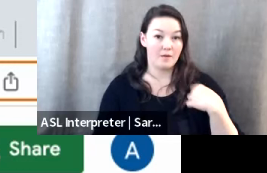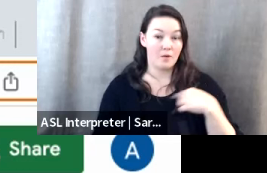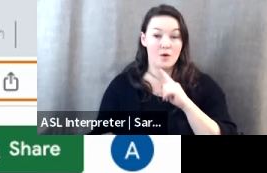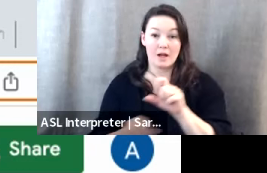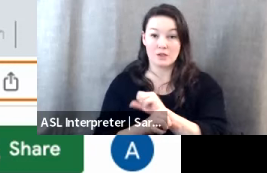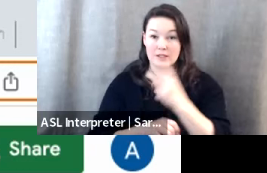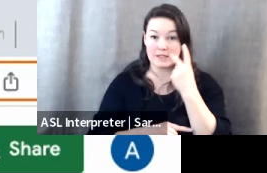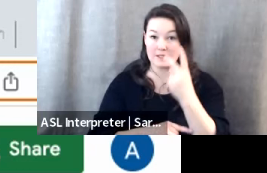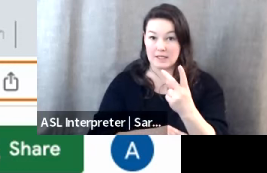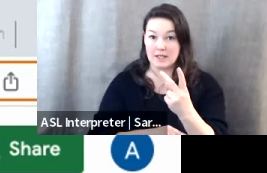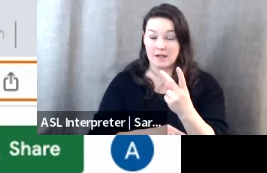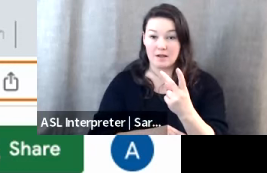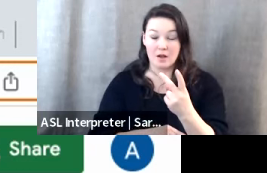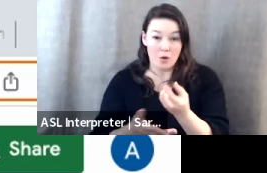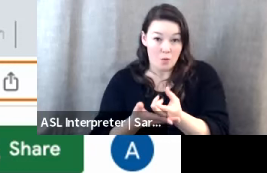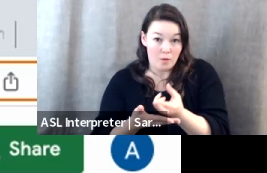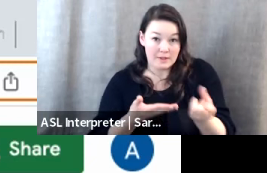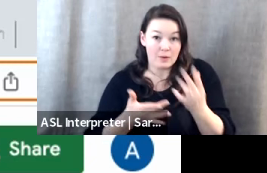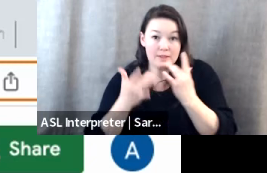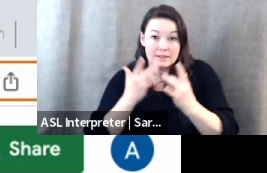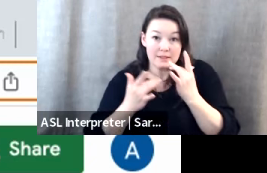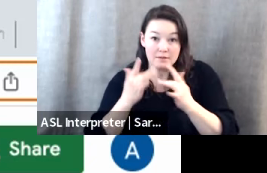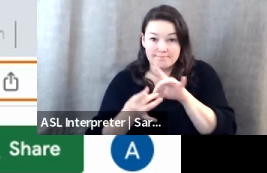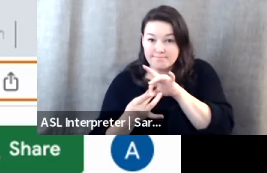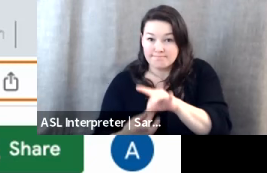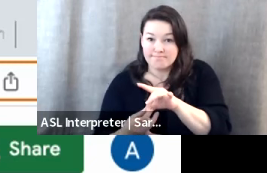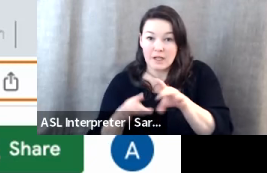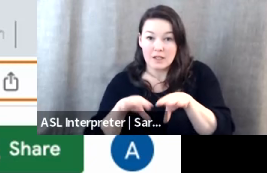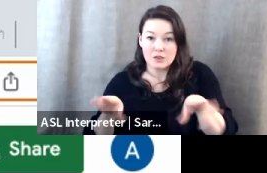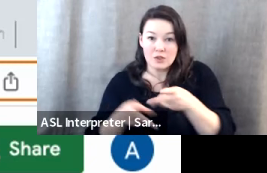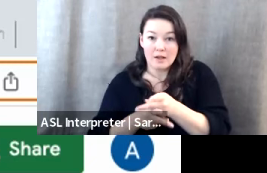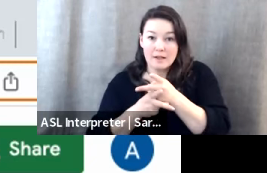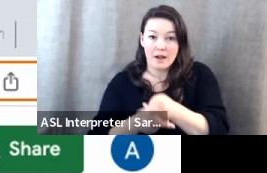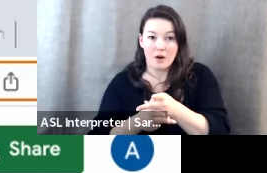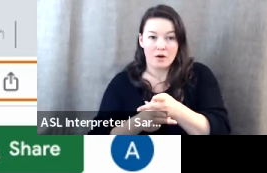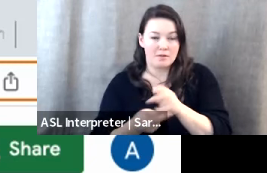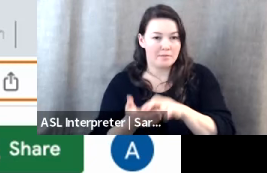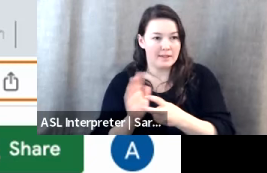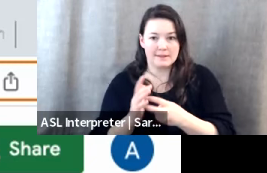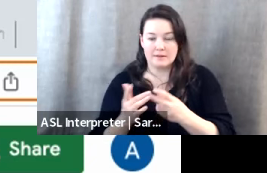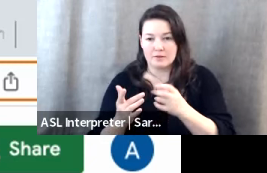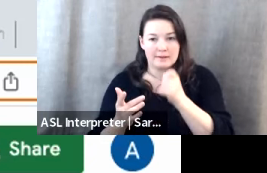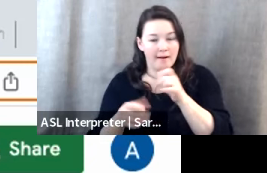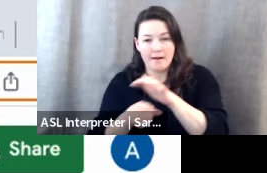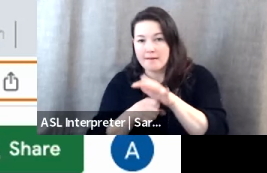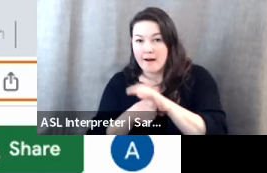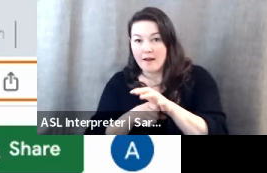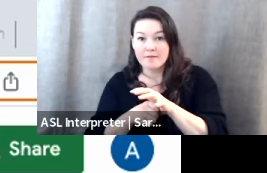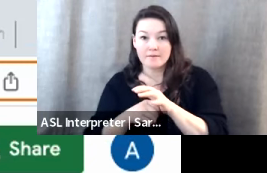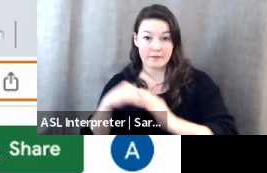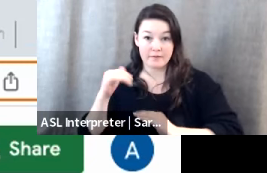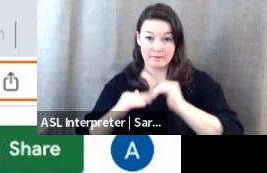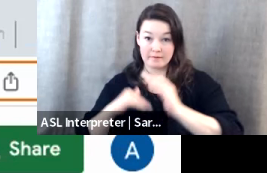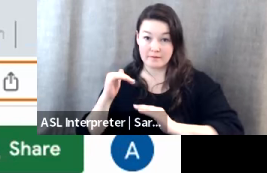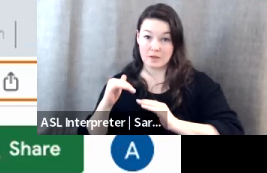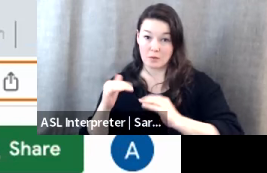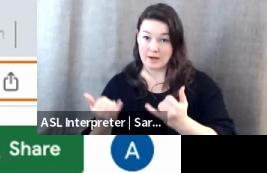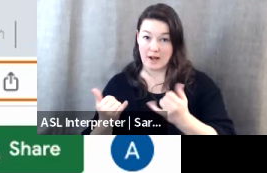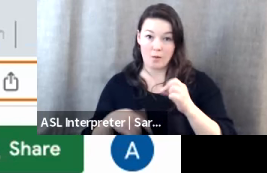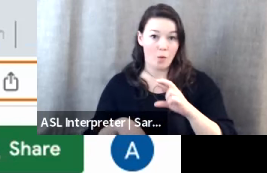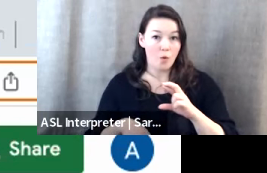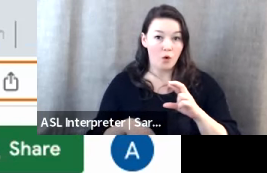resource shortage in childcare, either facilities or profession, is this the